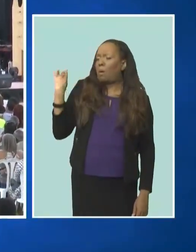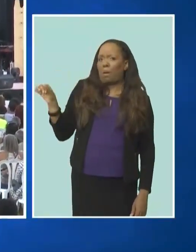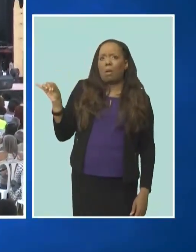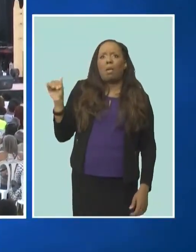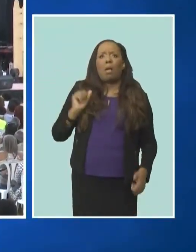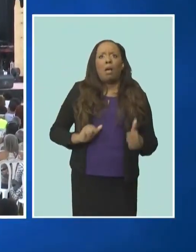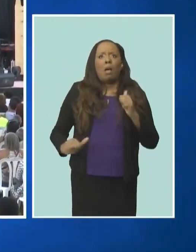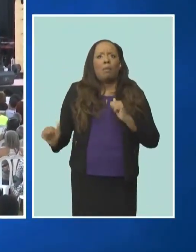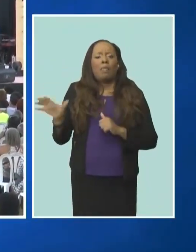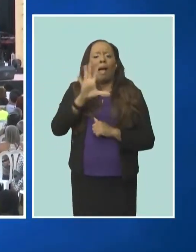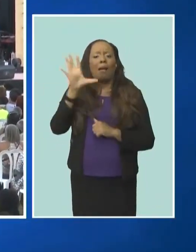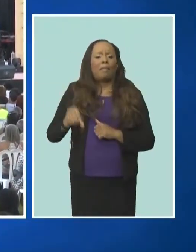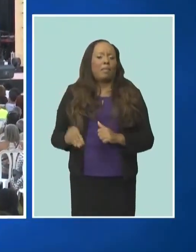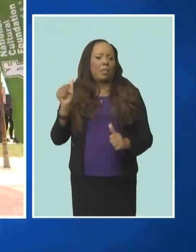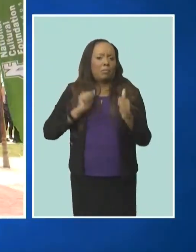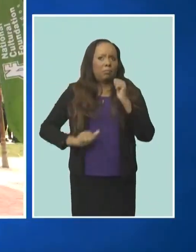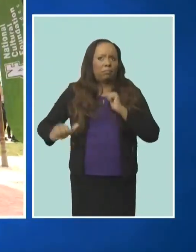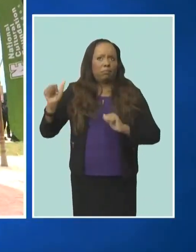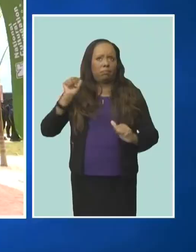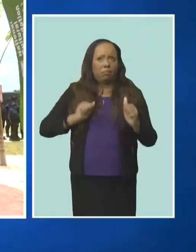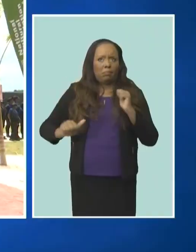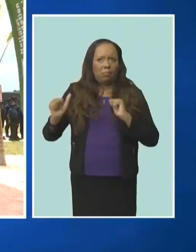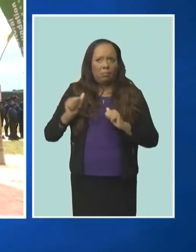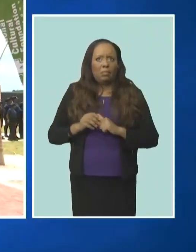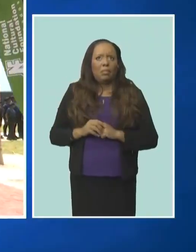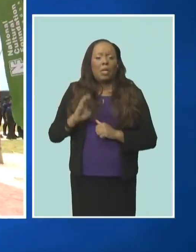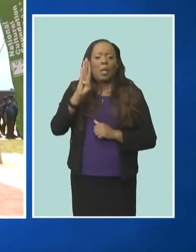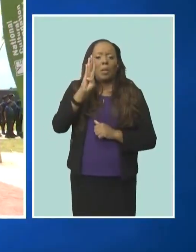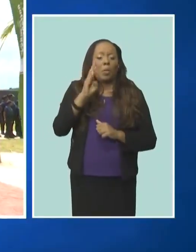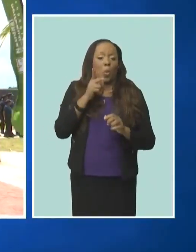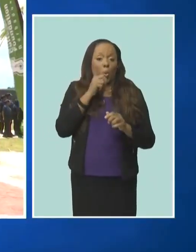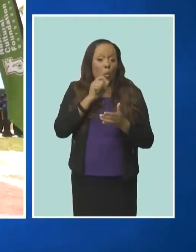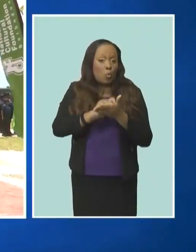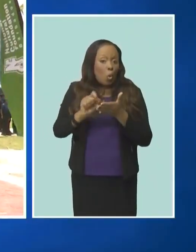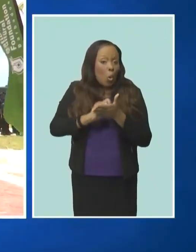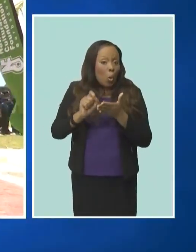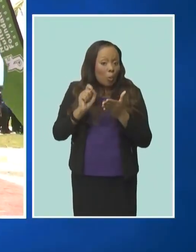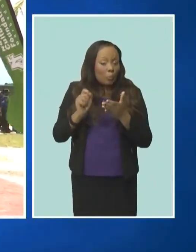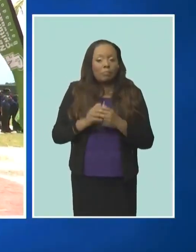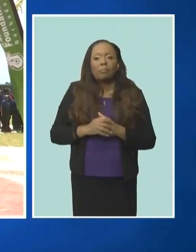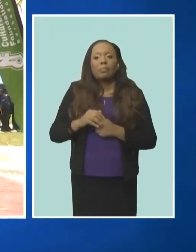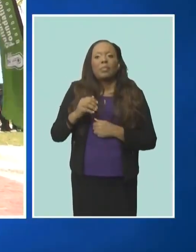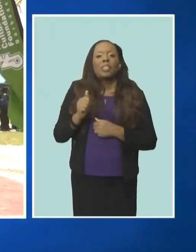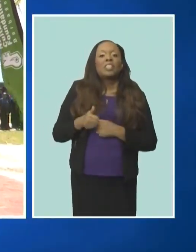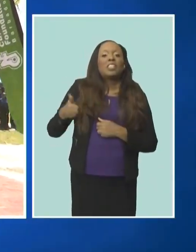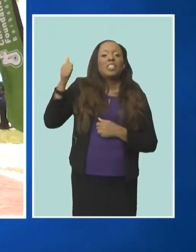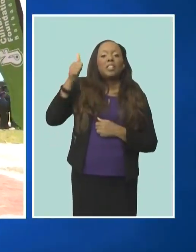an African theatrical masterpiece by Chief Momin. They were also among